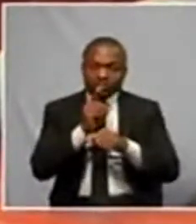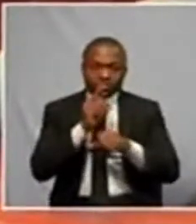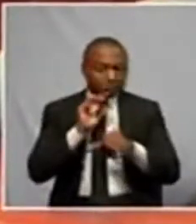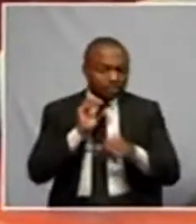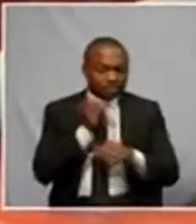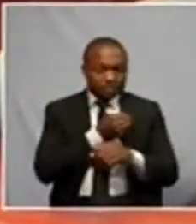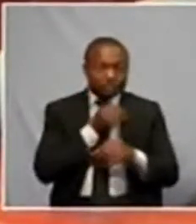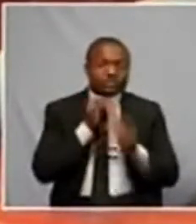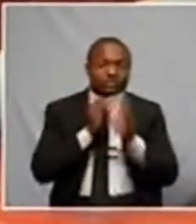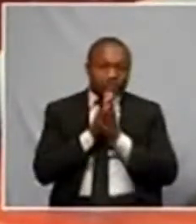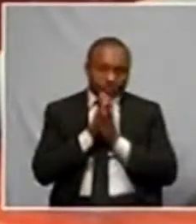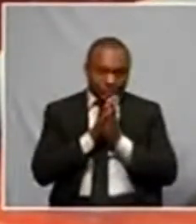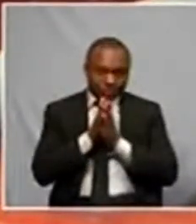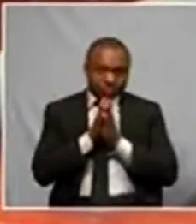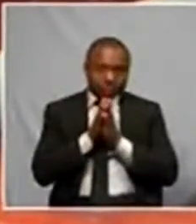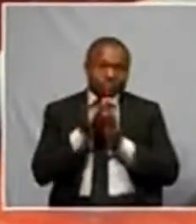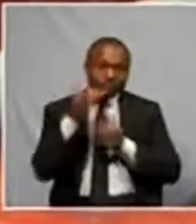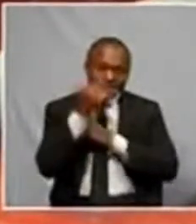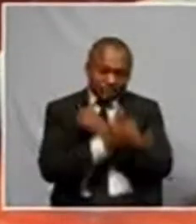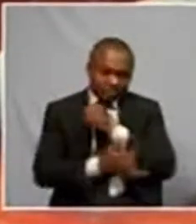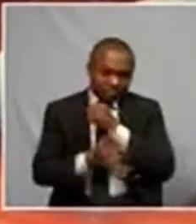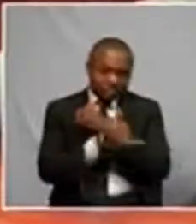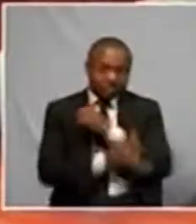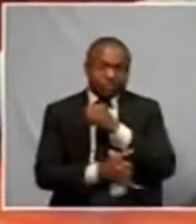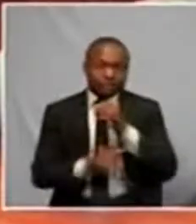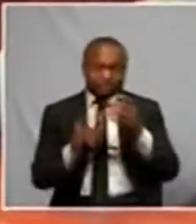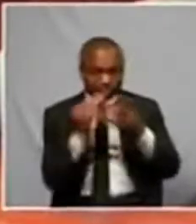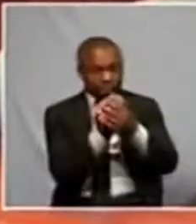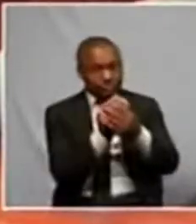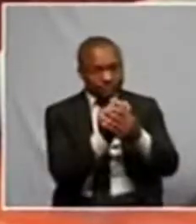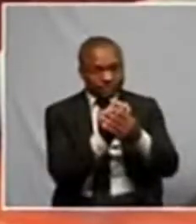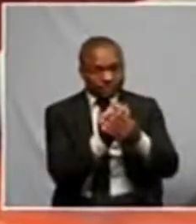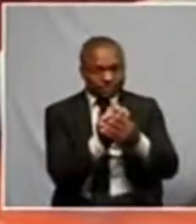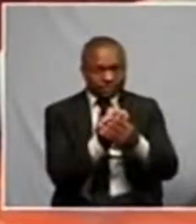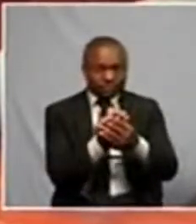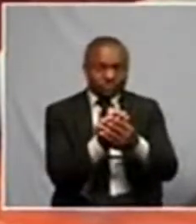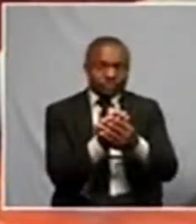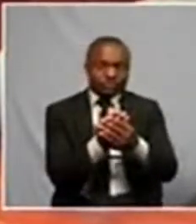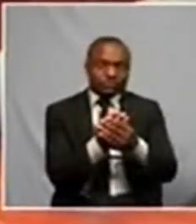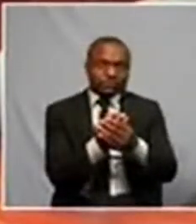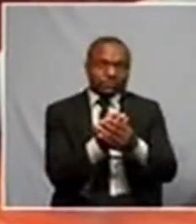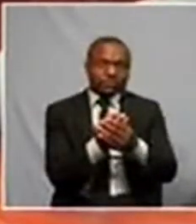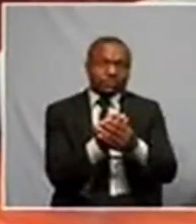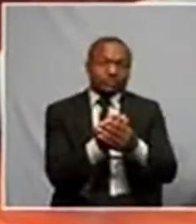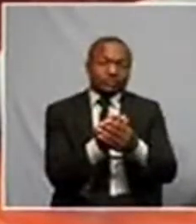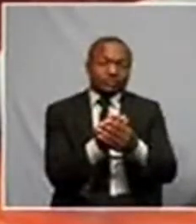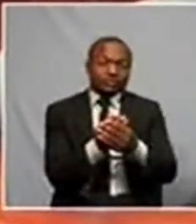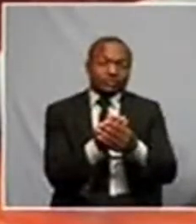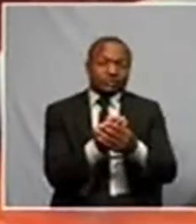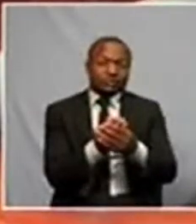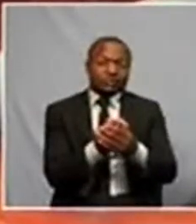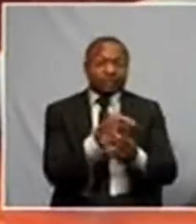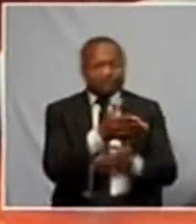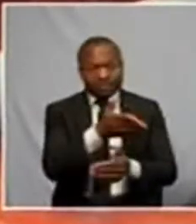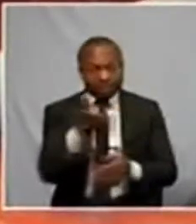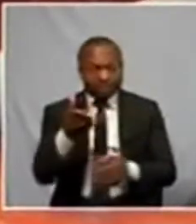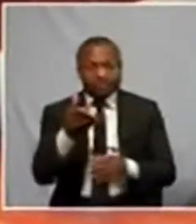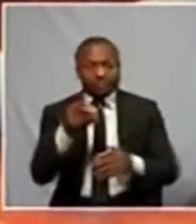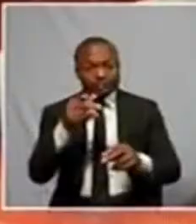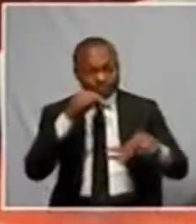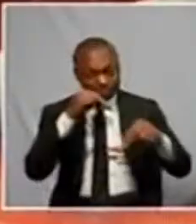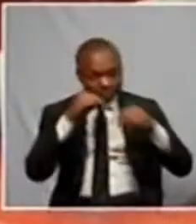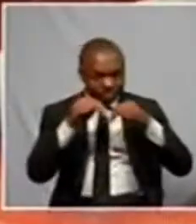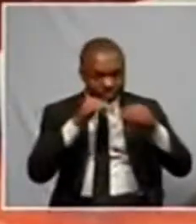as a country are taken on board in the deliberations to the greatest extent possible, because there are negotiations, and of